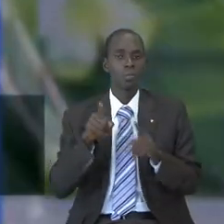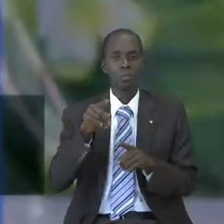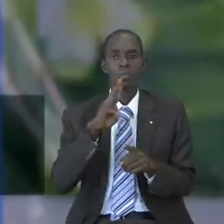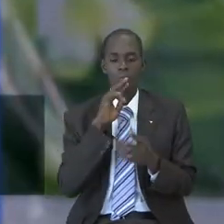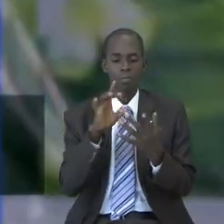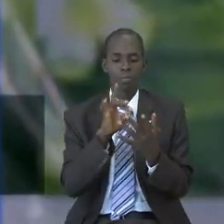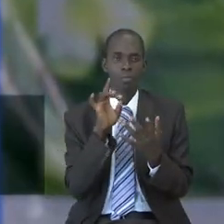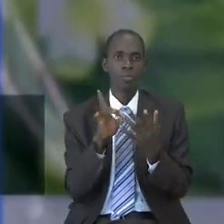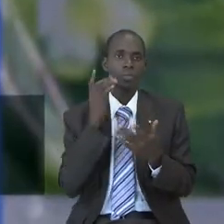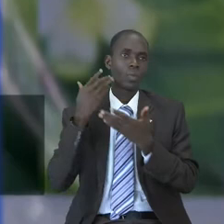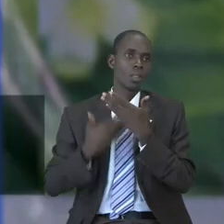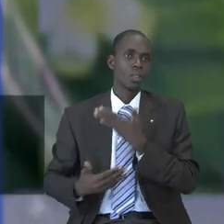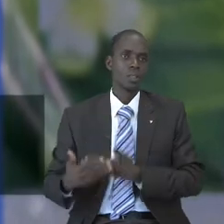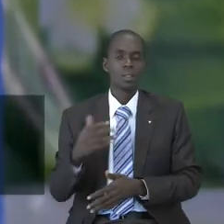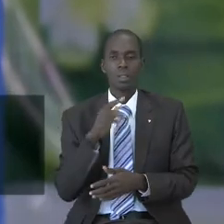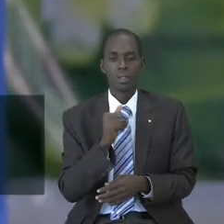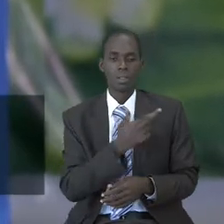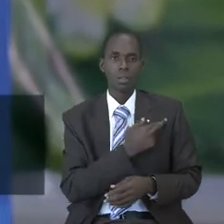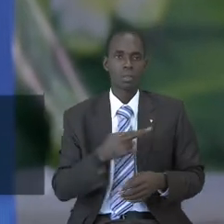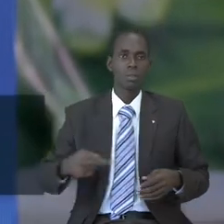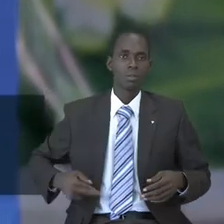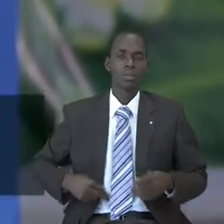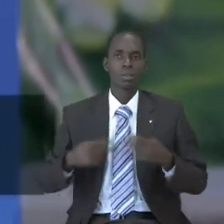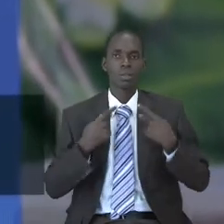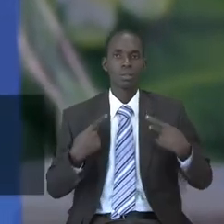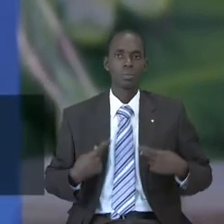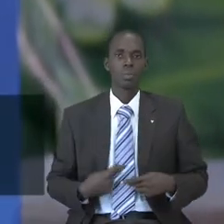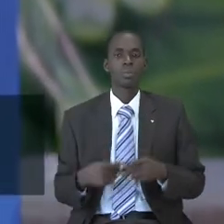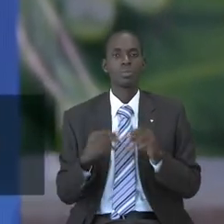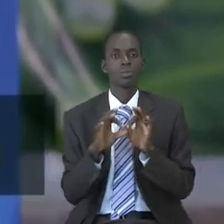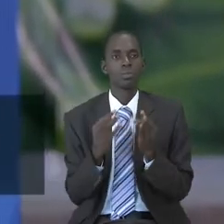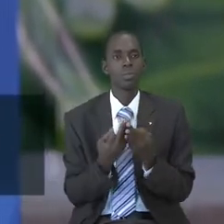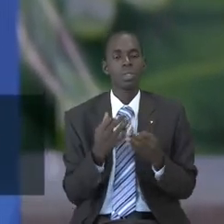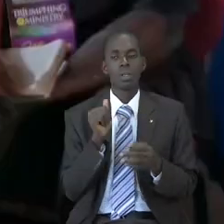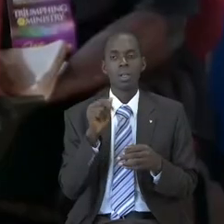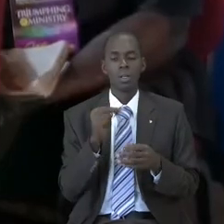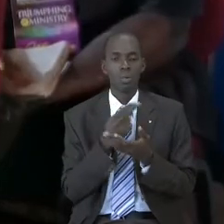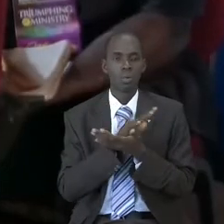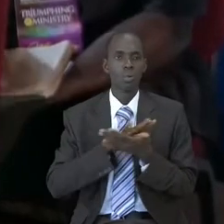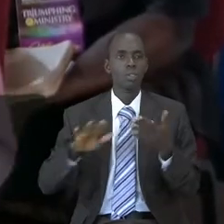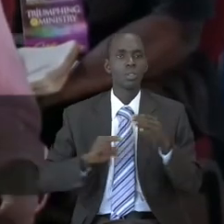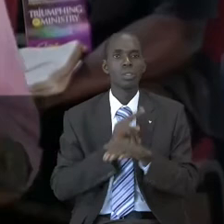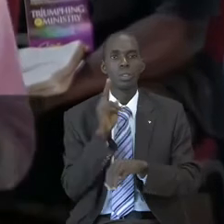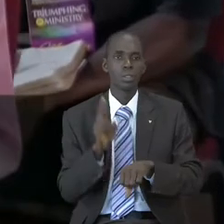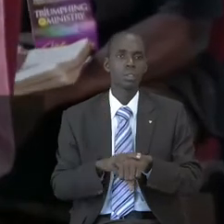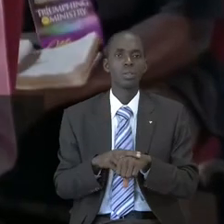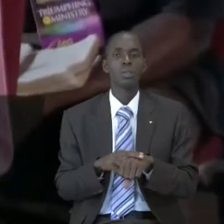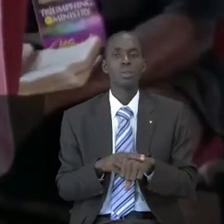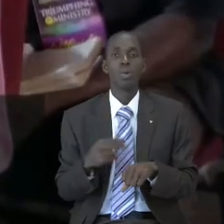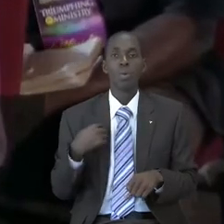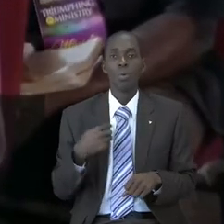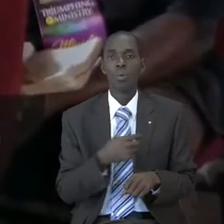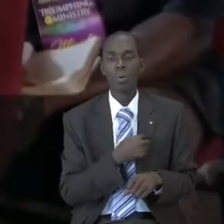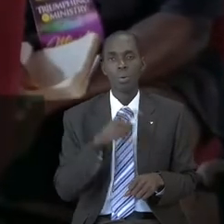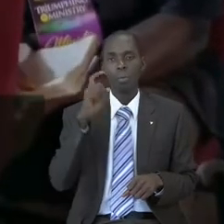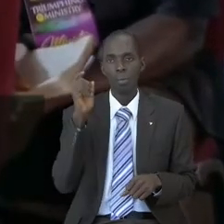generation, a royal priesthood, and holy nation. We must